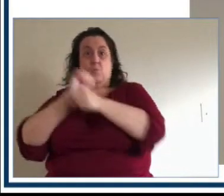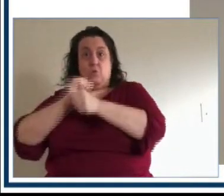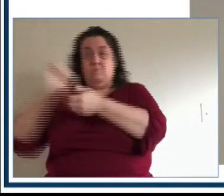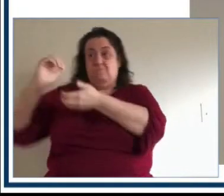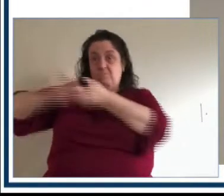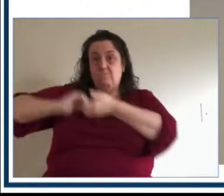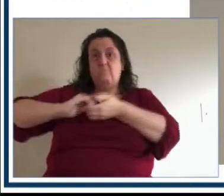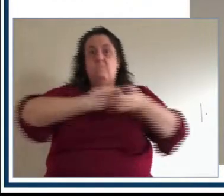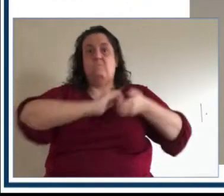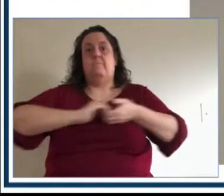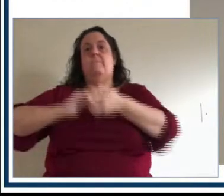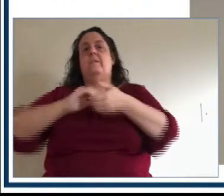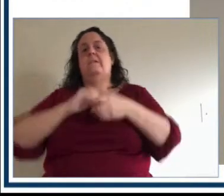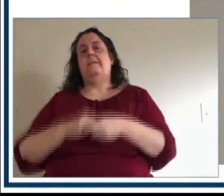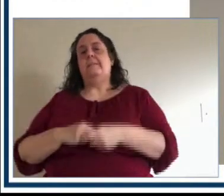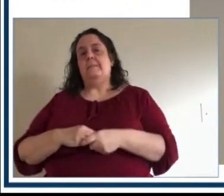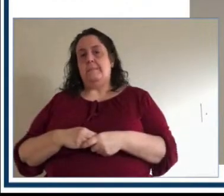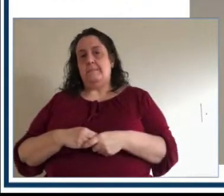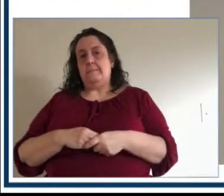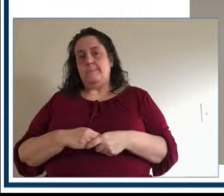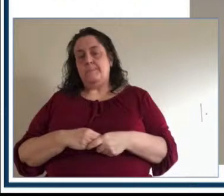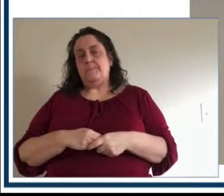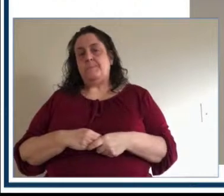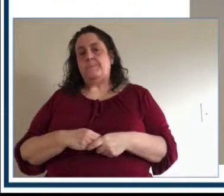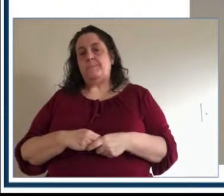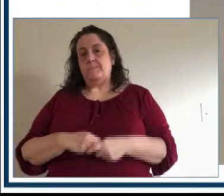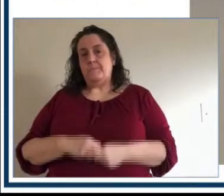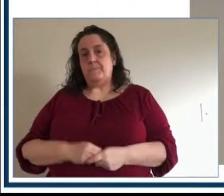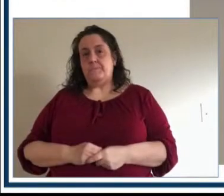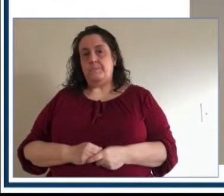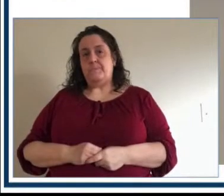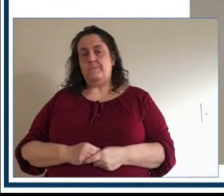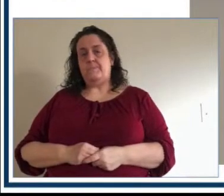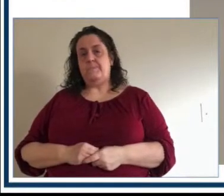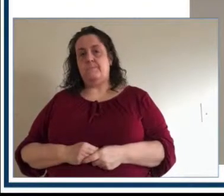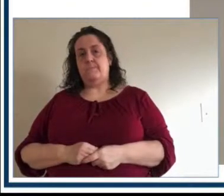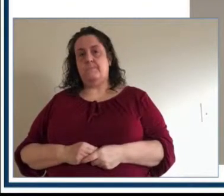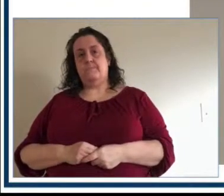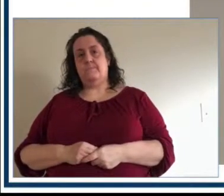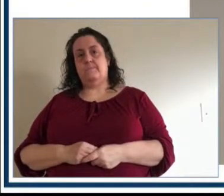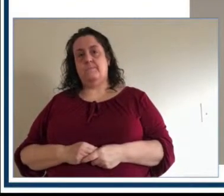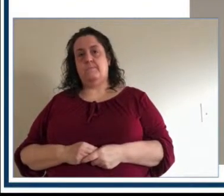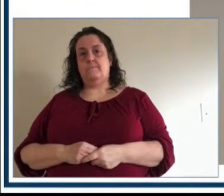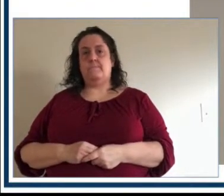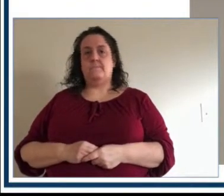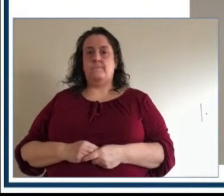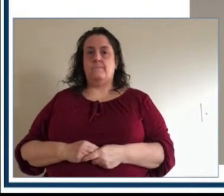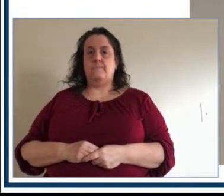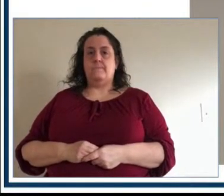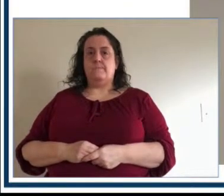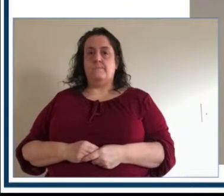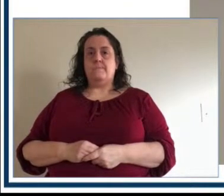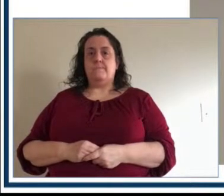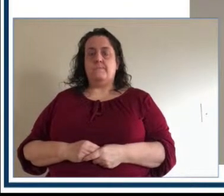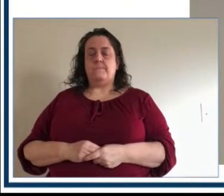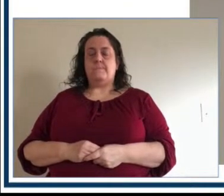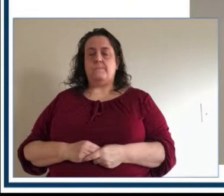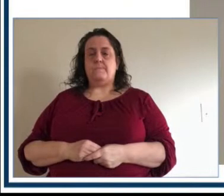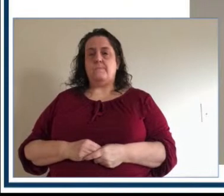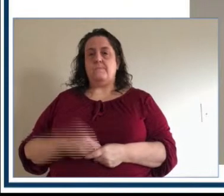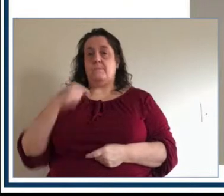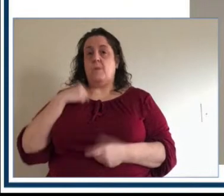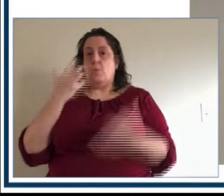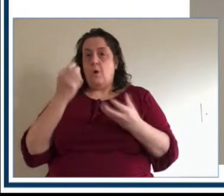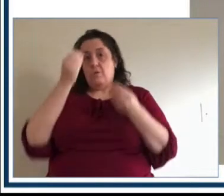increase availability to appointments in the short term. I want to end by reminding Nova Scotians how far we've come.